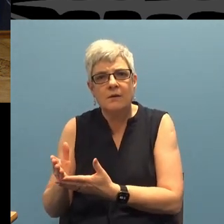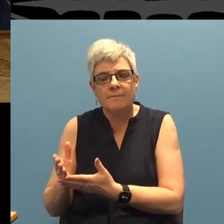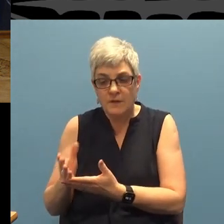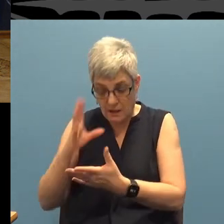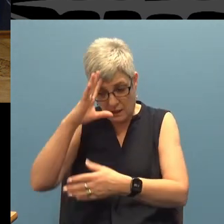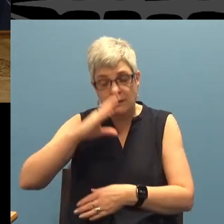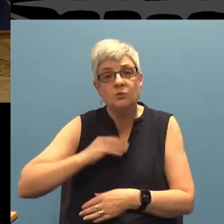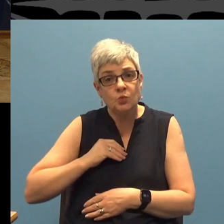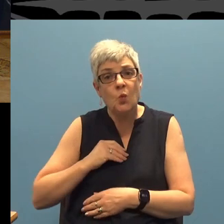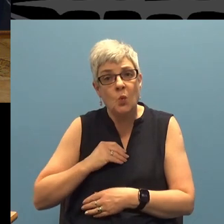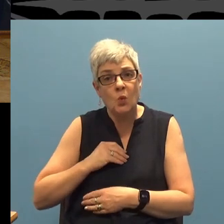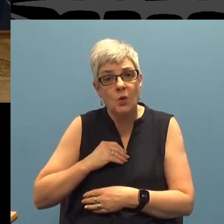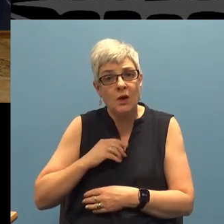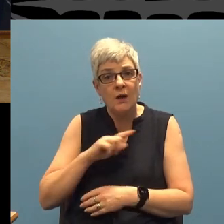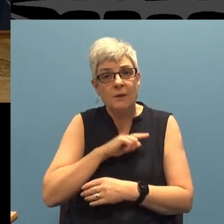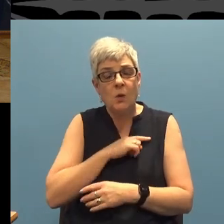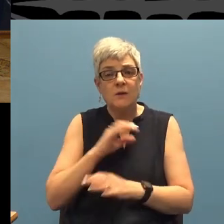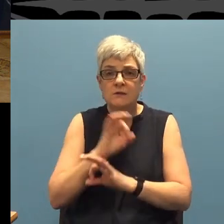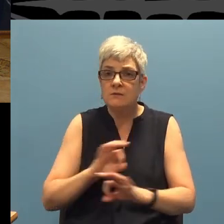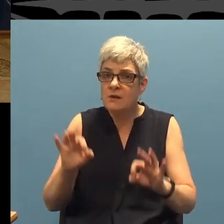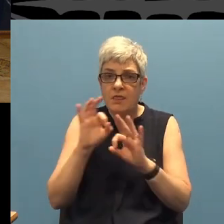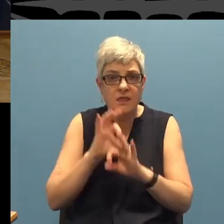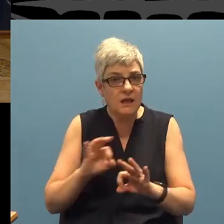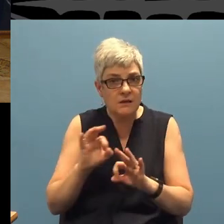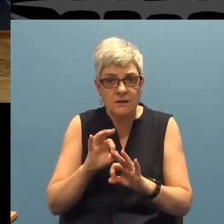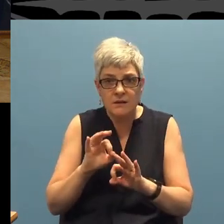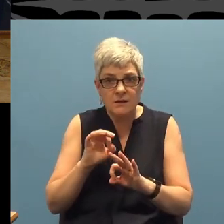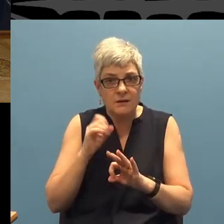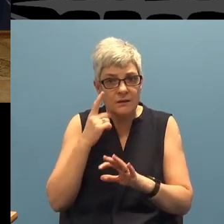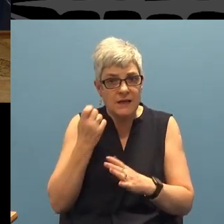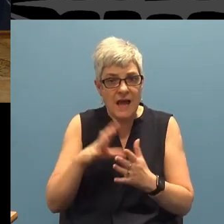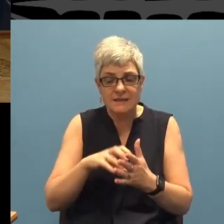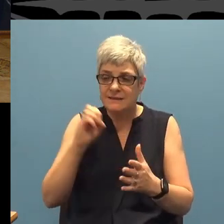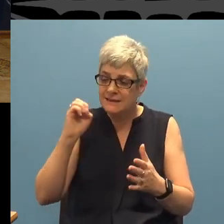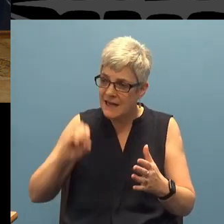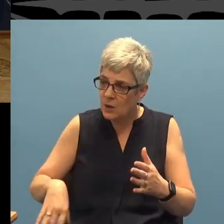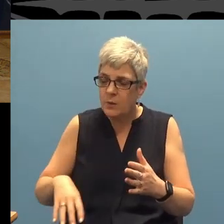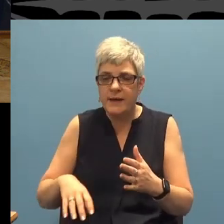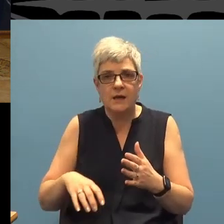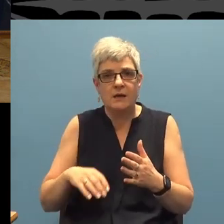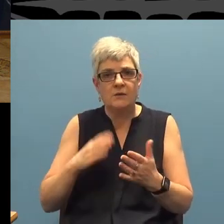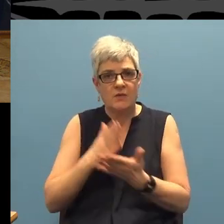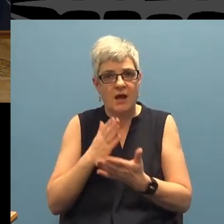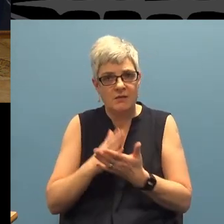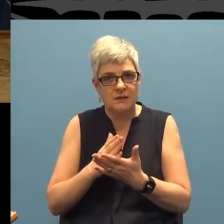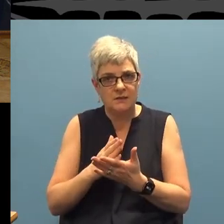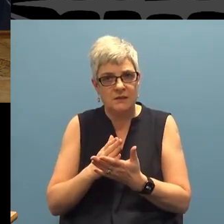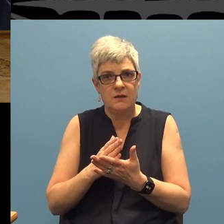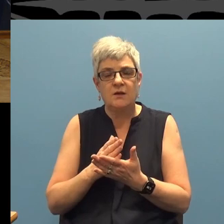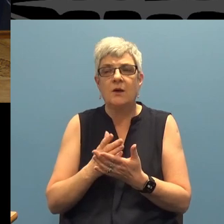know, because there's nothing that can take away the reality of God with us.